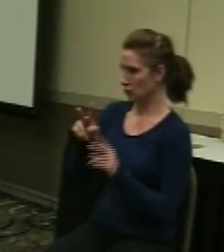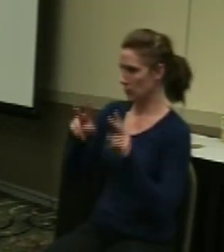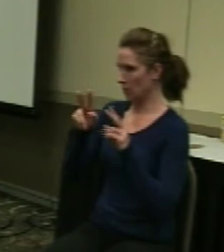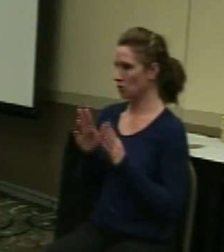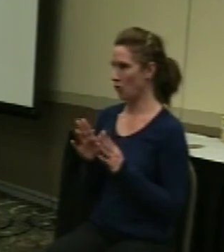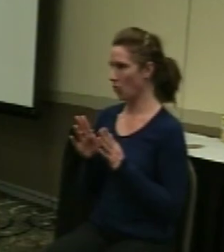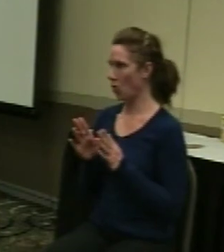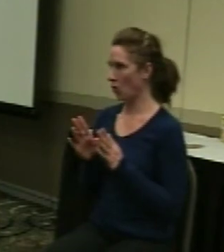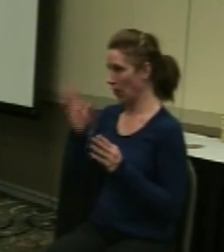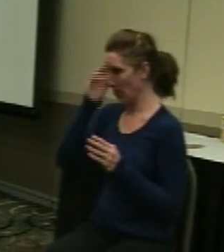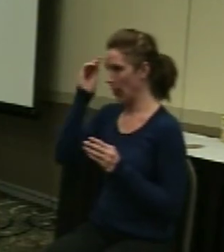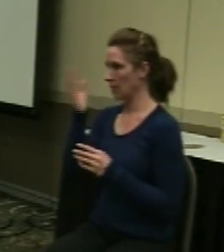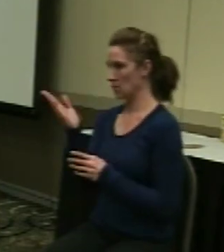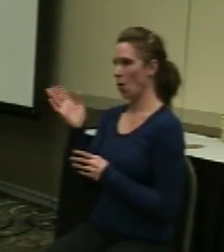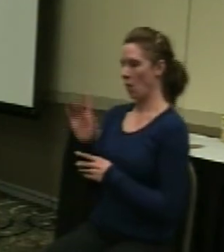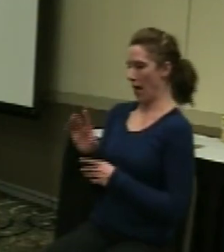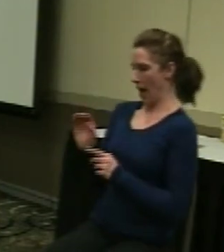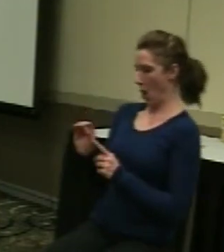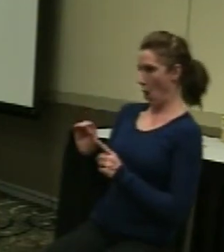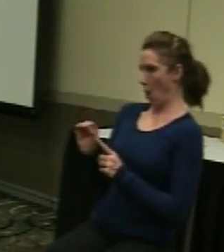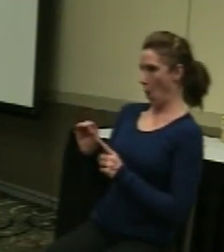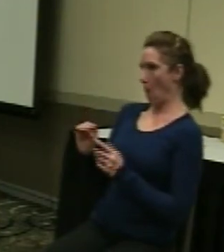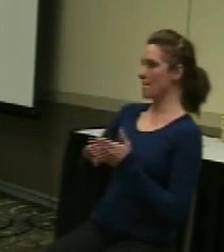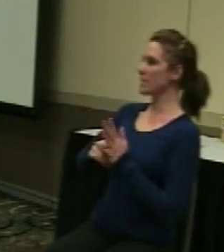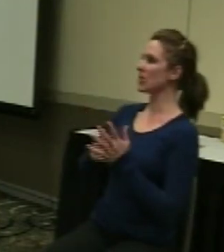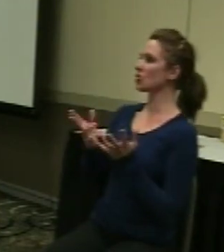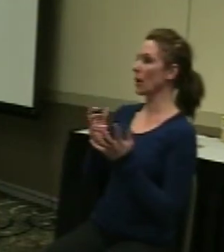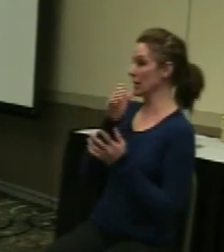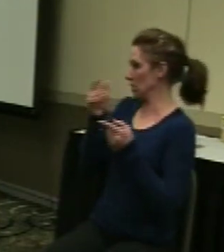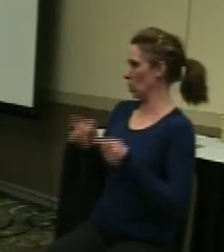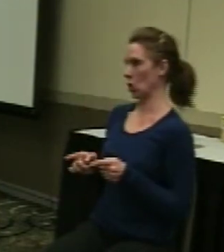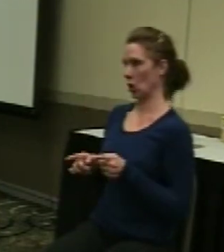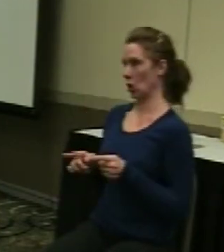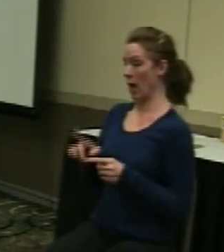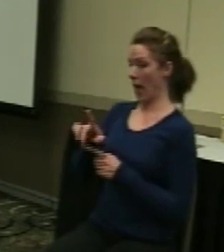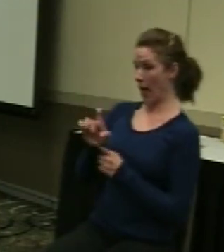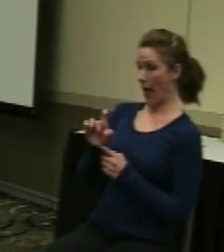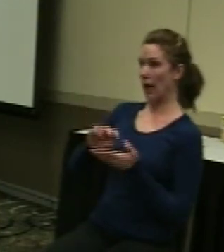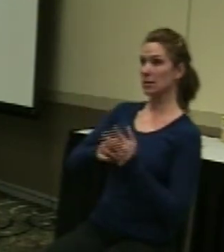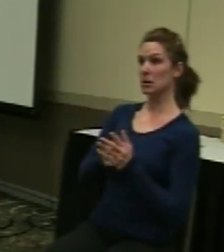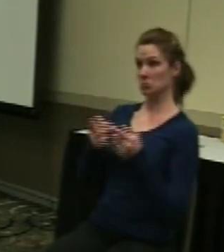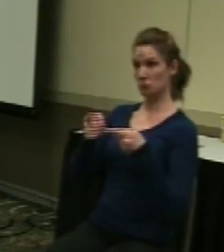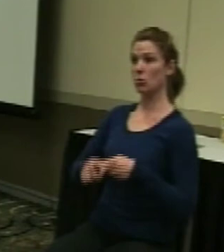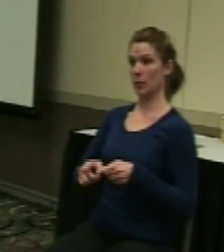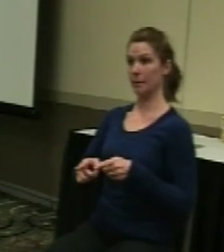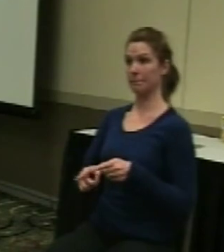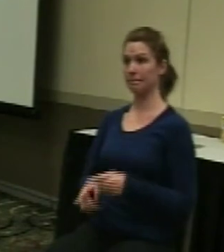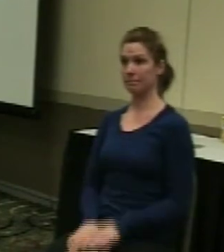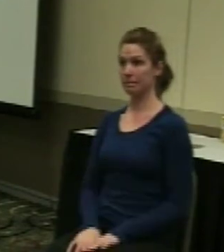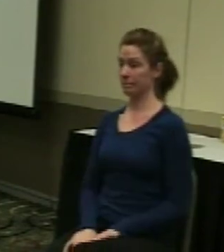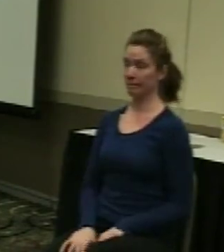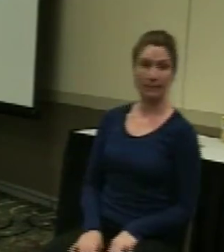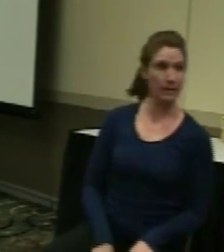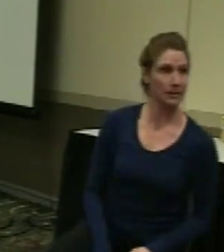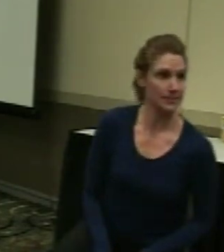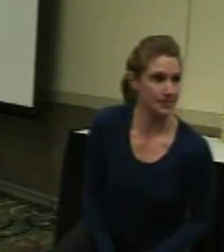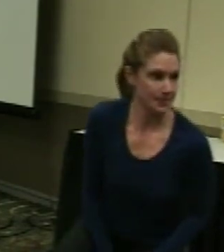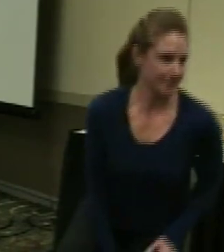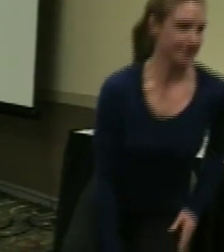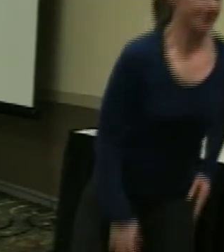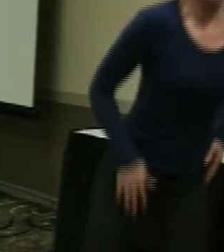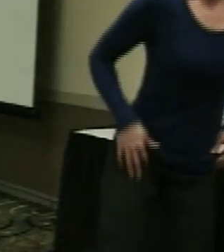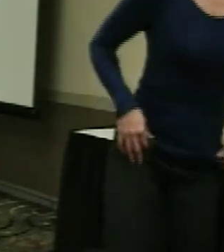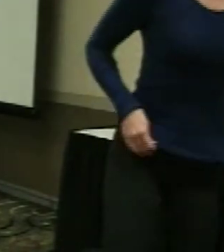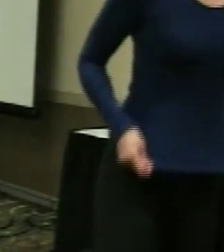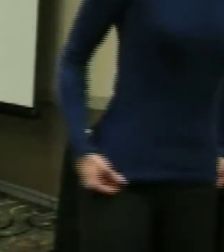your information that the O means that it didn't occur and the X means that. Otherwise, you can't assume. You don't know. I don't know what the X means until